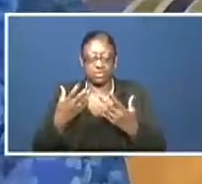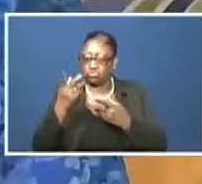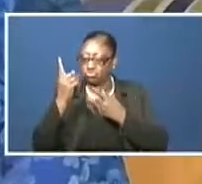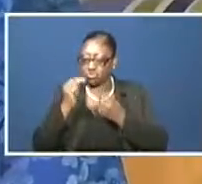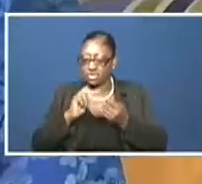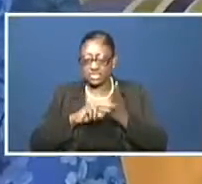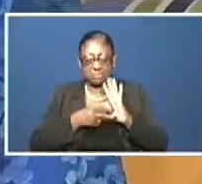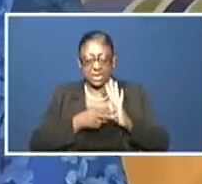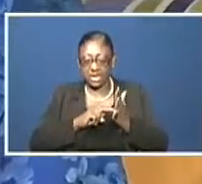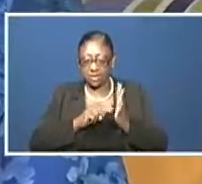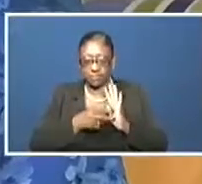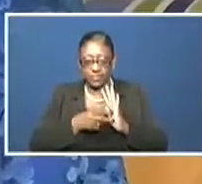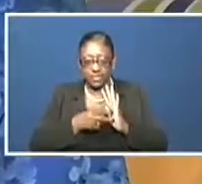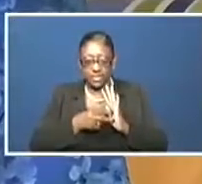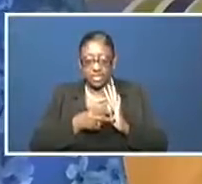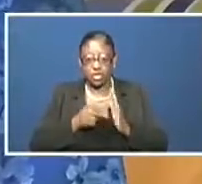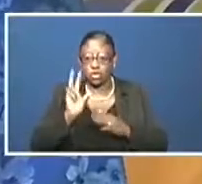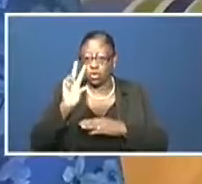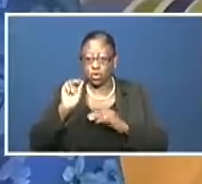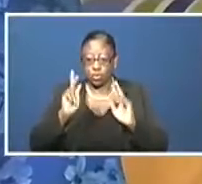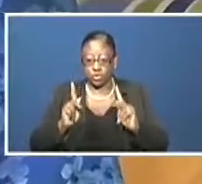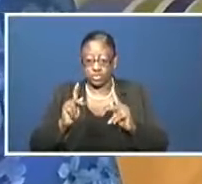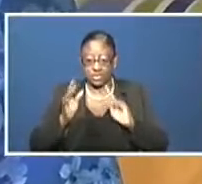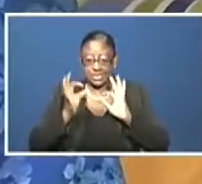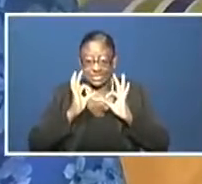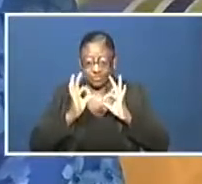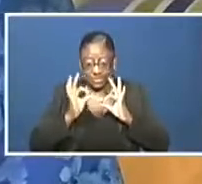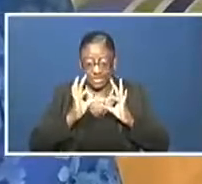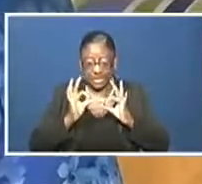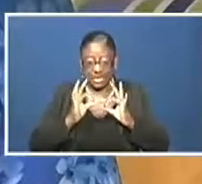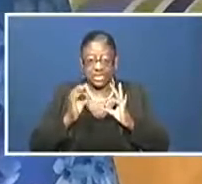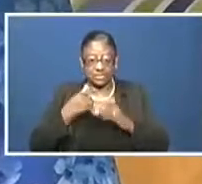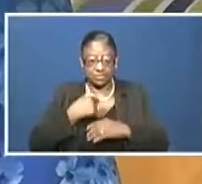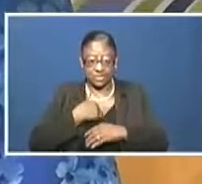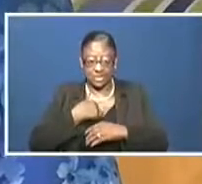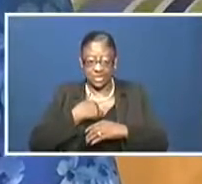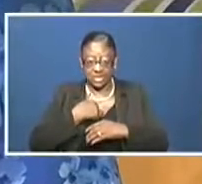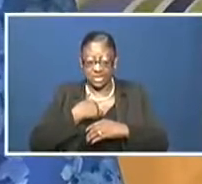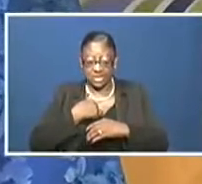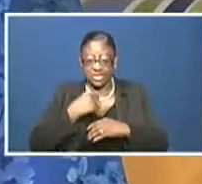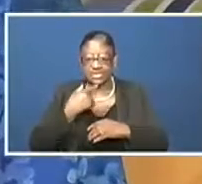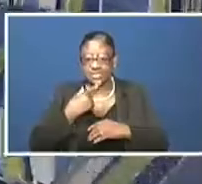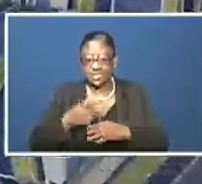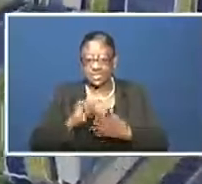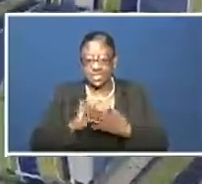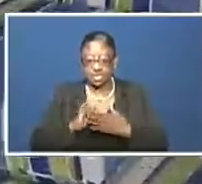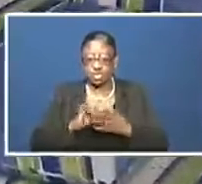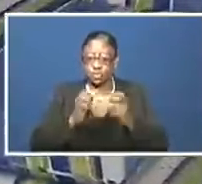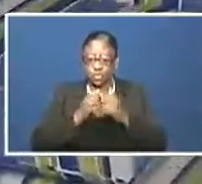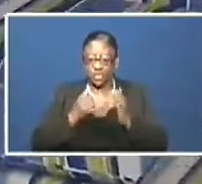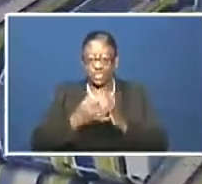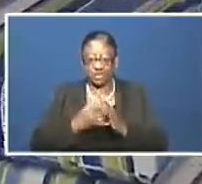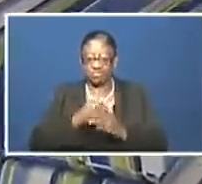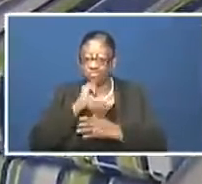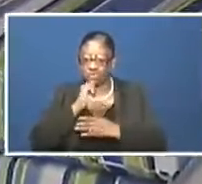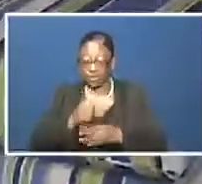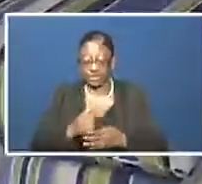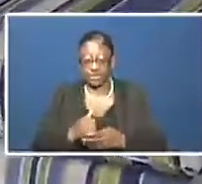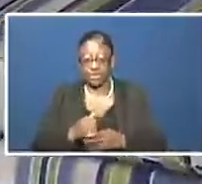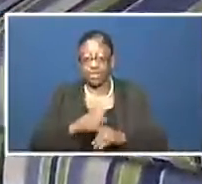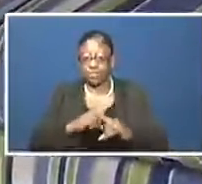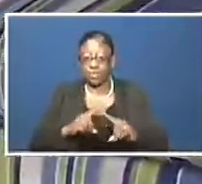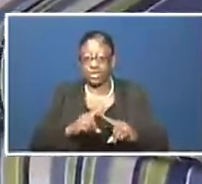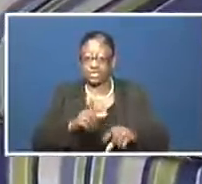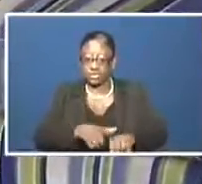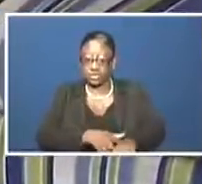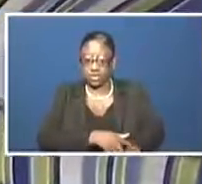didn't have time to think about it, and no one explaining it. They don't have the time to explain to you, so you had to, either you're with it or you're not. Dame Marguerite says it's been a long